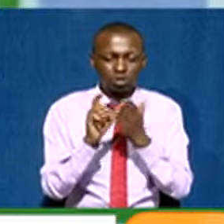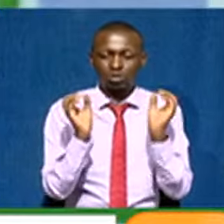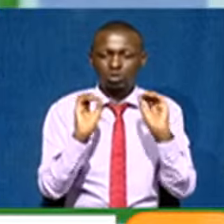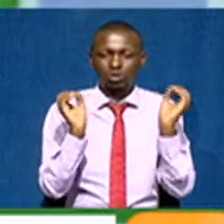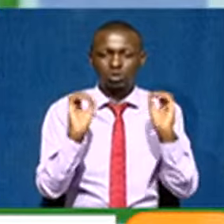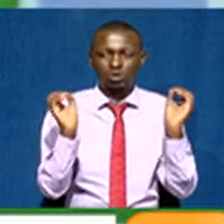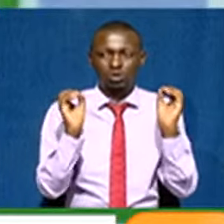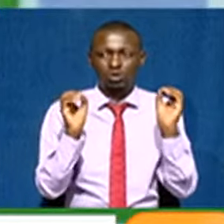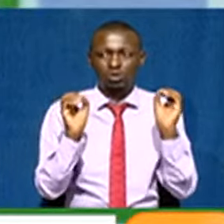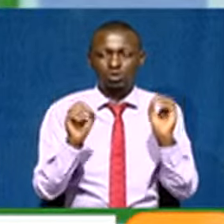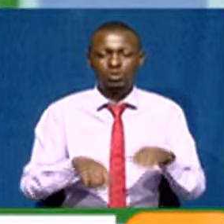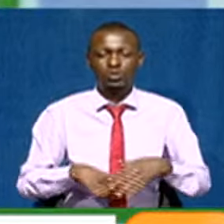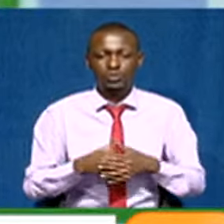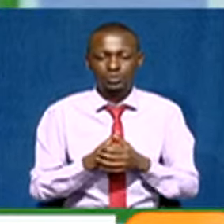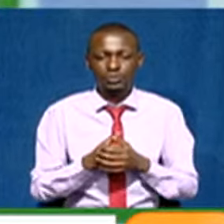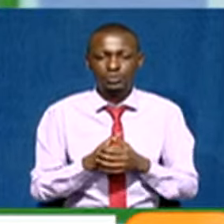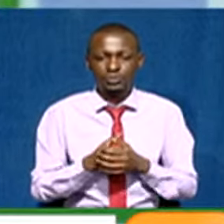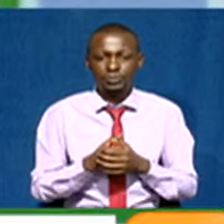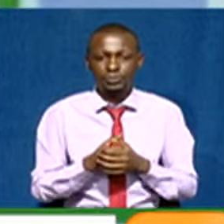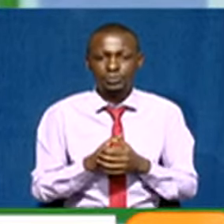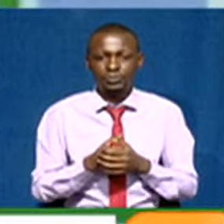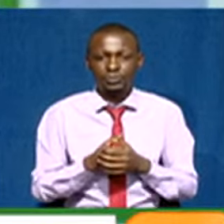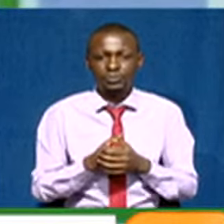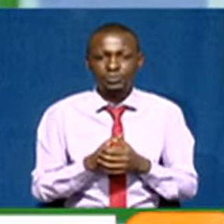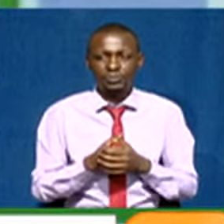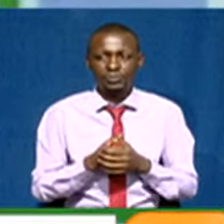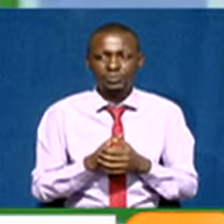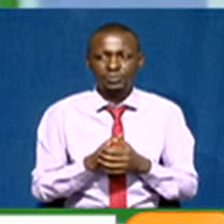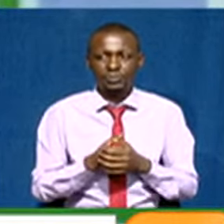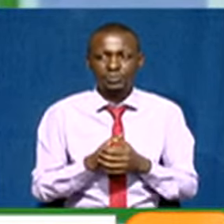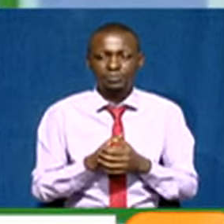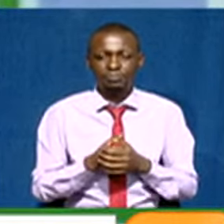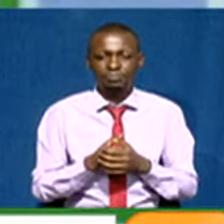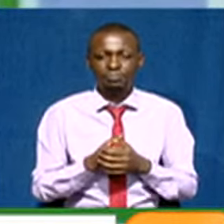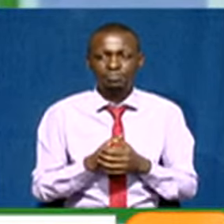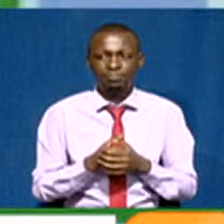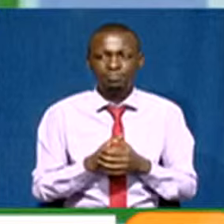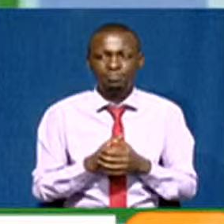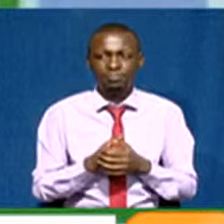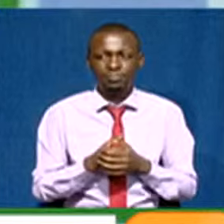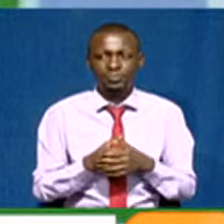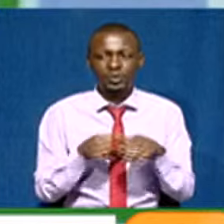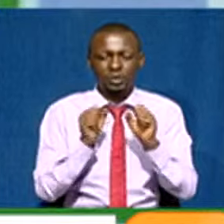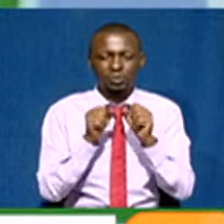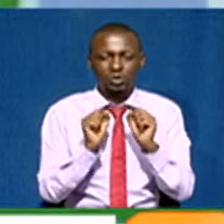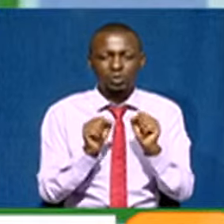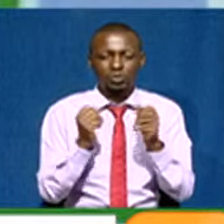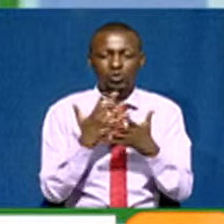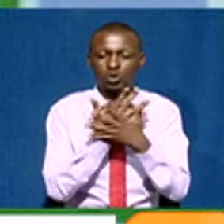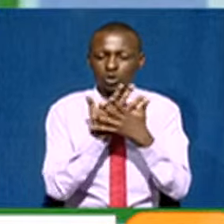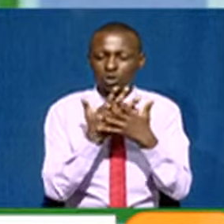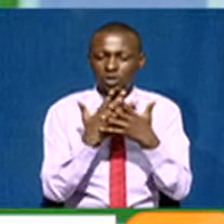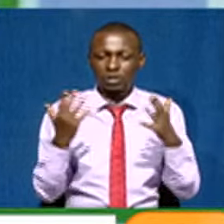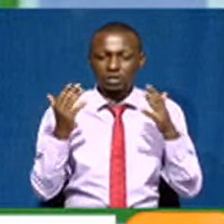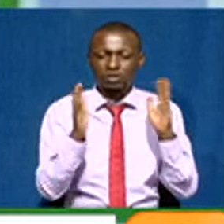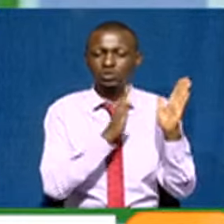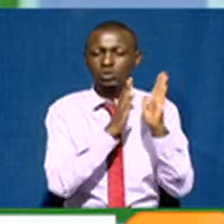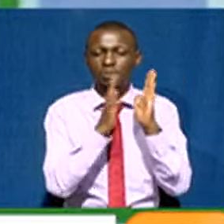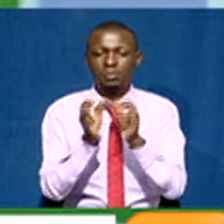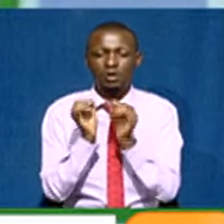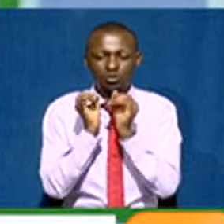life journey of a member. So in our new blueprint, that is one of the key result areas. Then we also ask